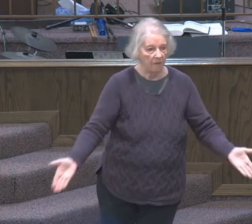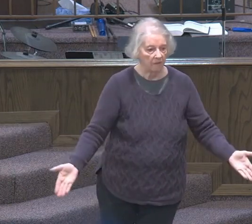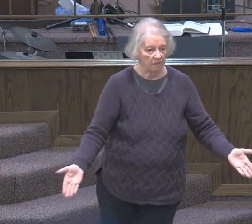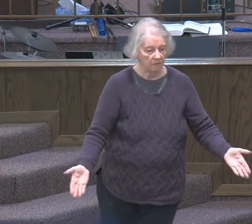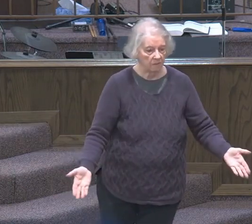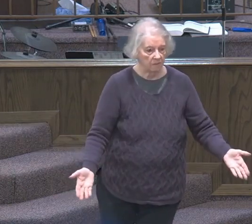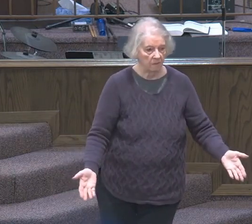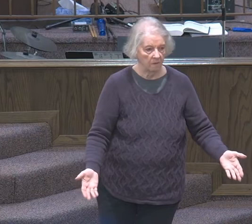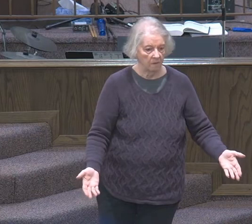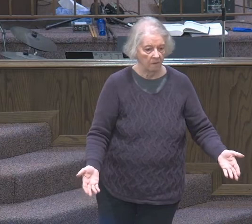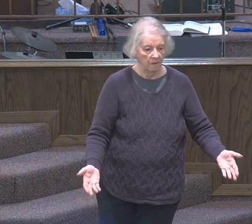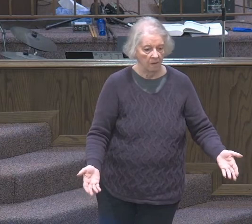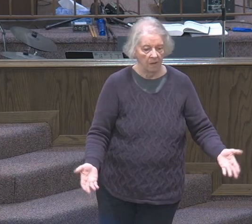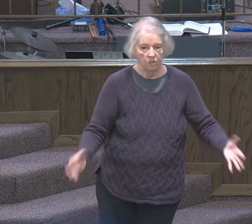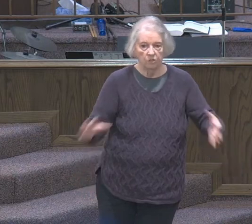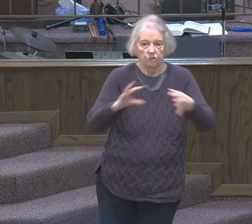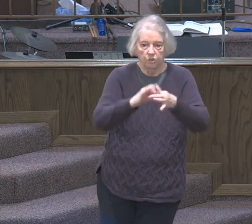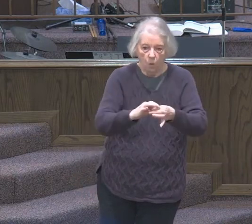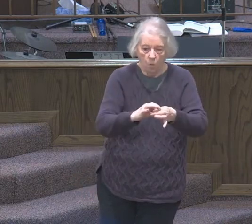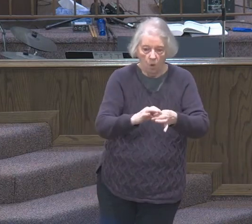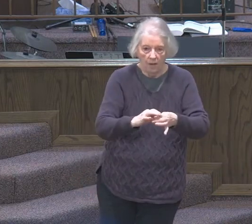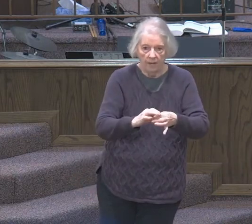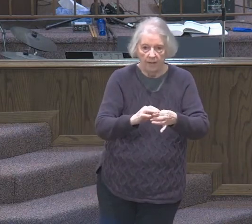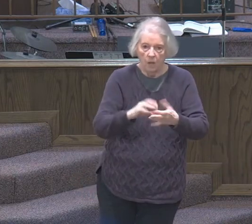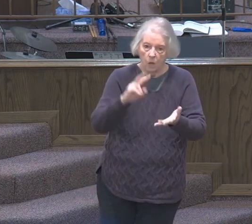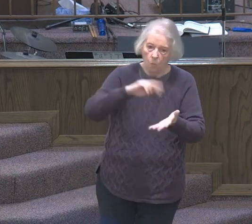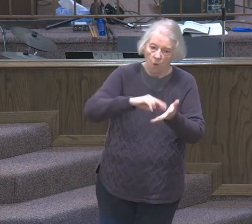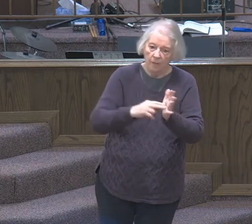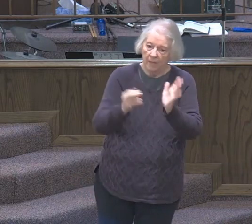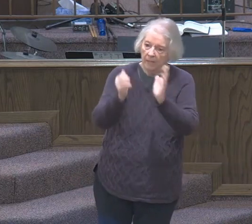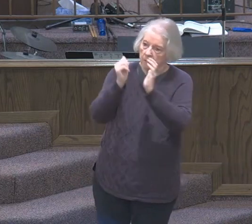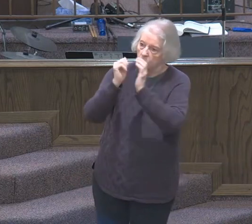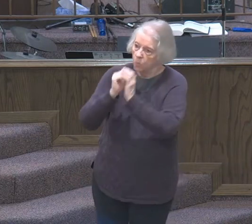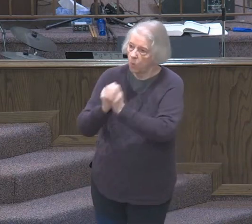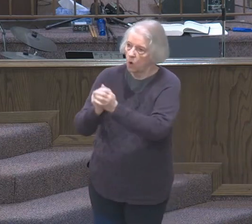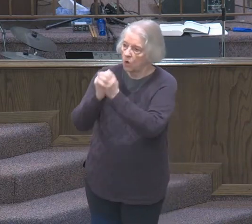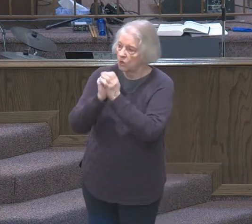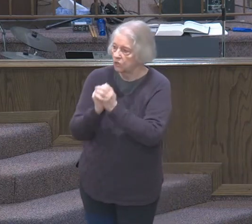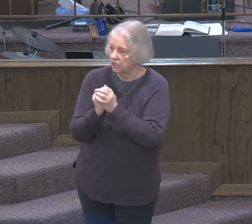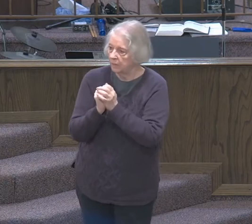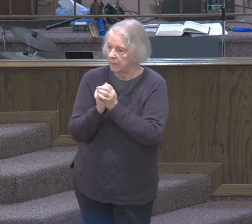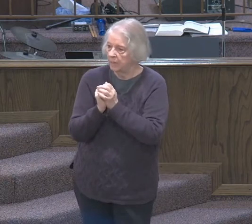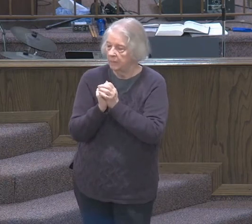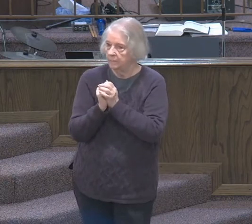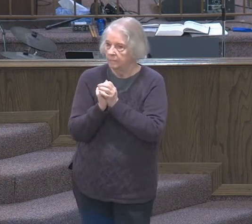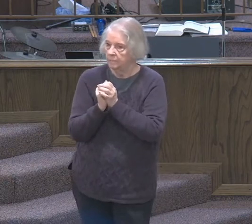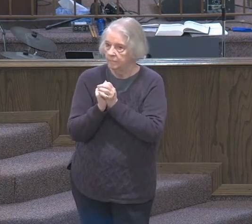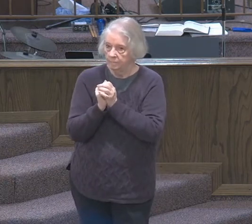but be just as much a part of worship as singing or as shouting or as blessing